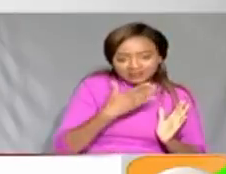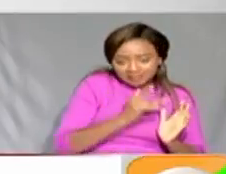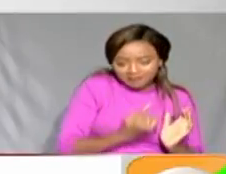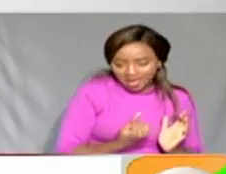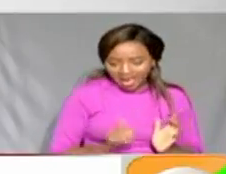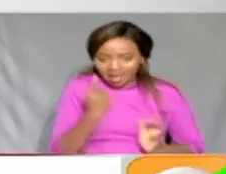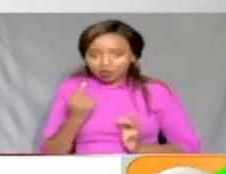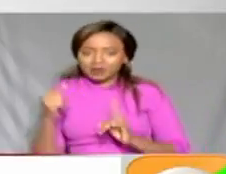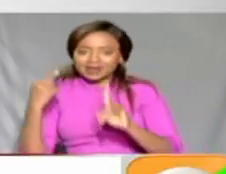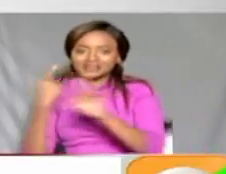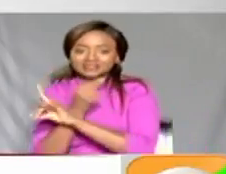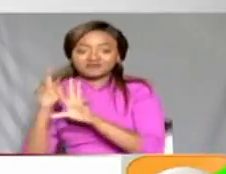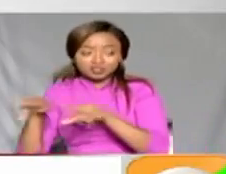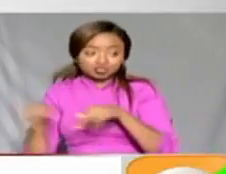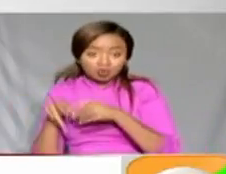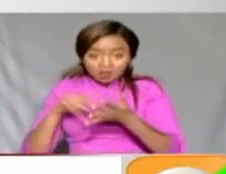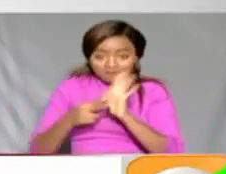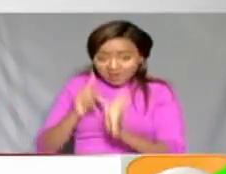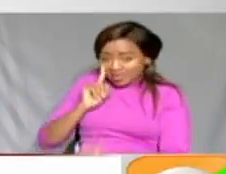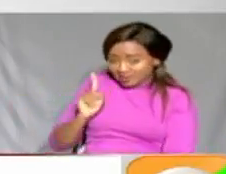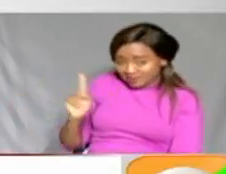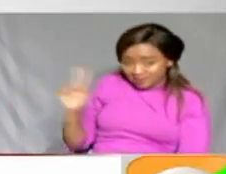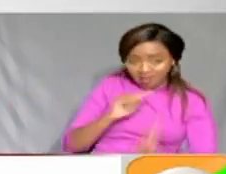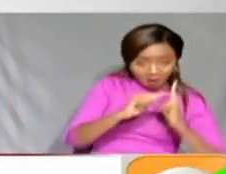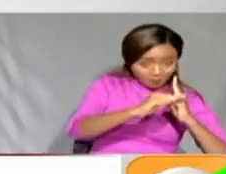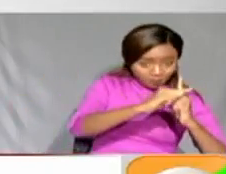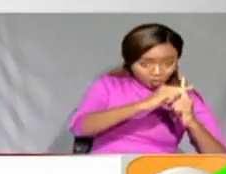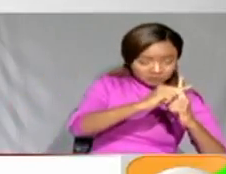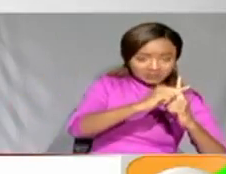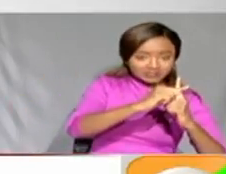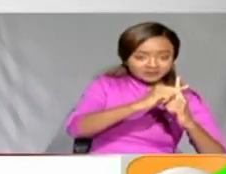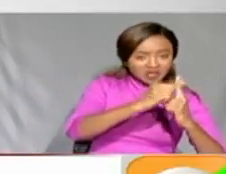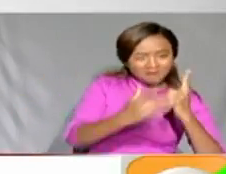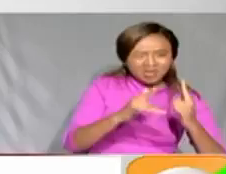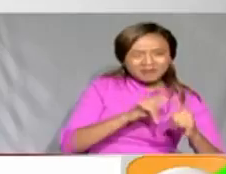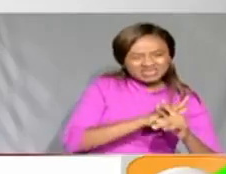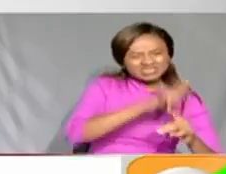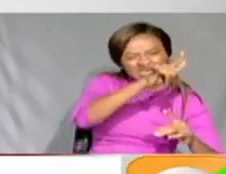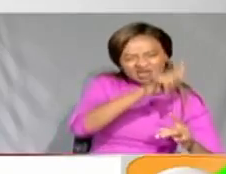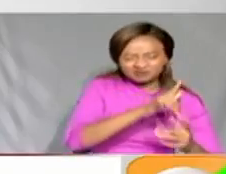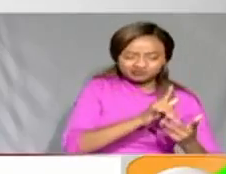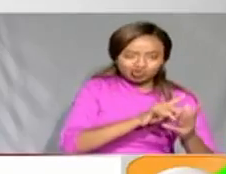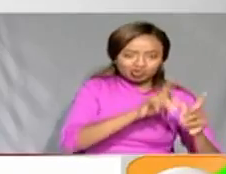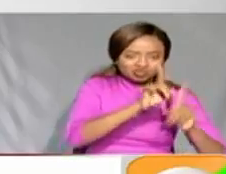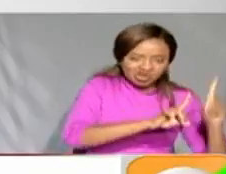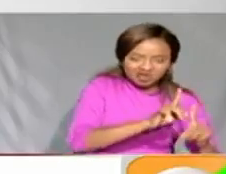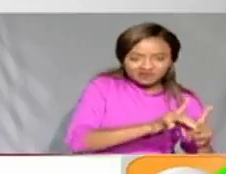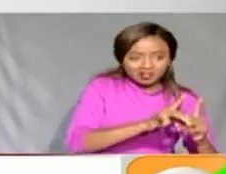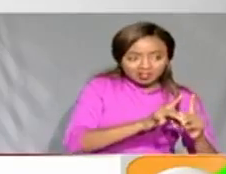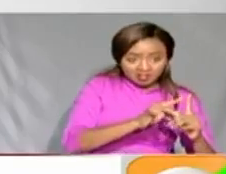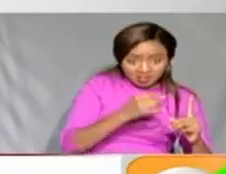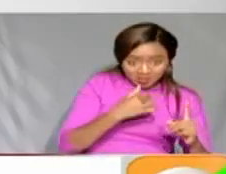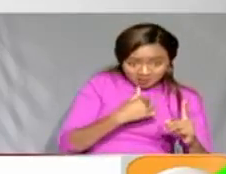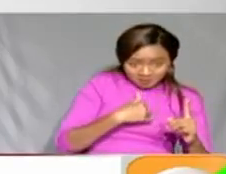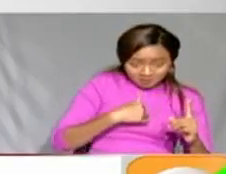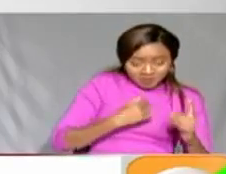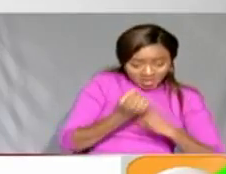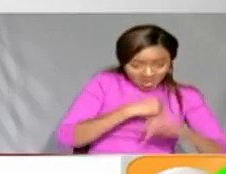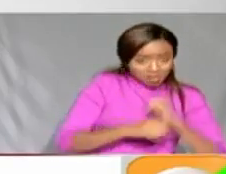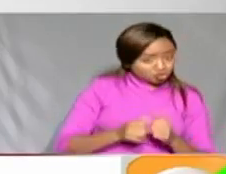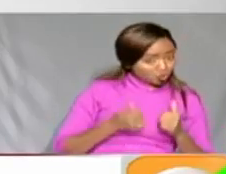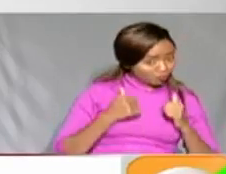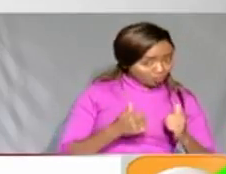So in essence, if a person who has been exposed to the virus either by travel or by contact with an infected person does the responsible thing